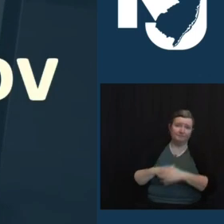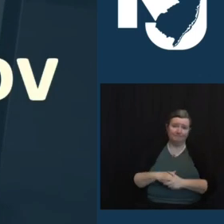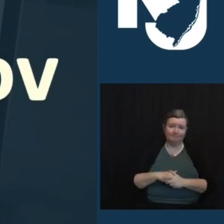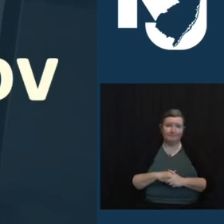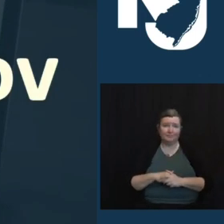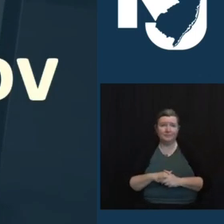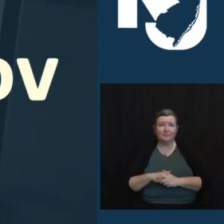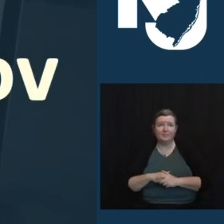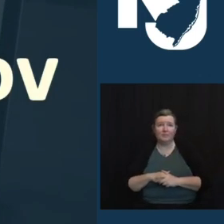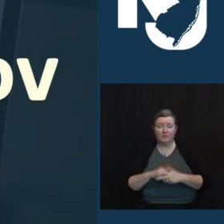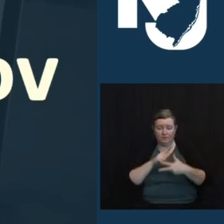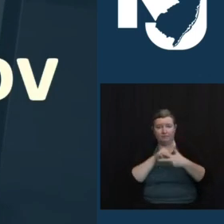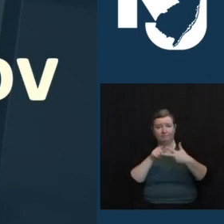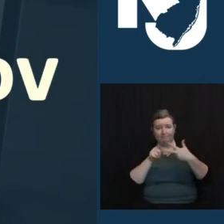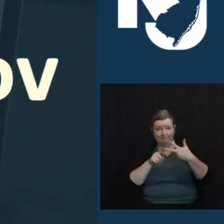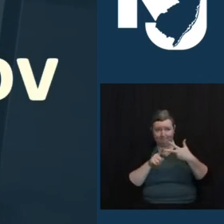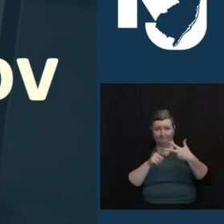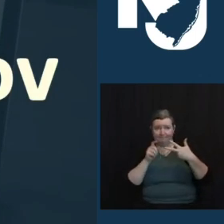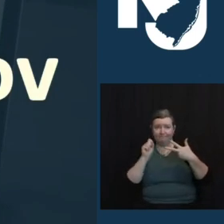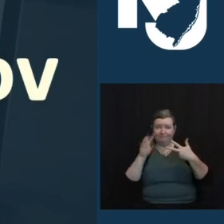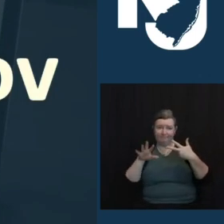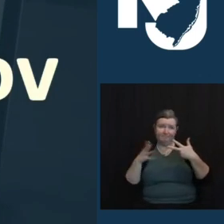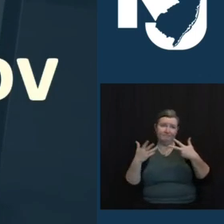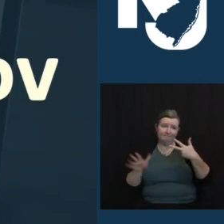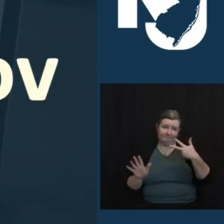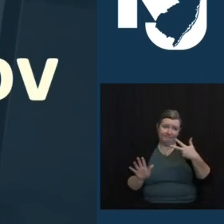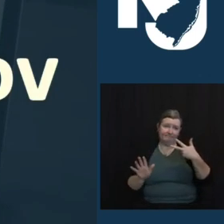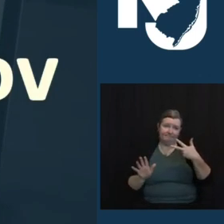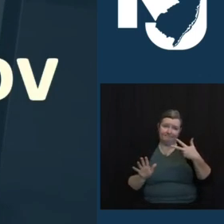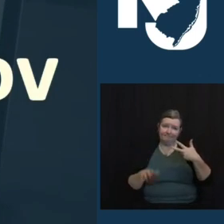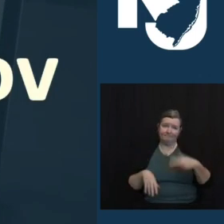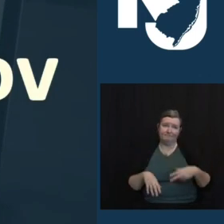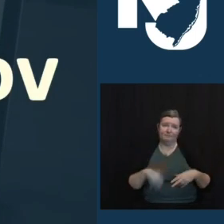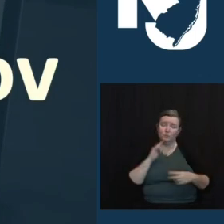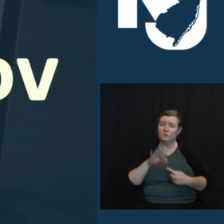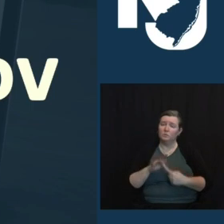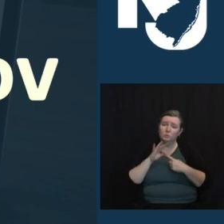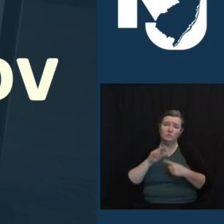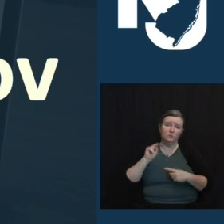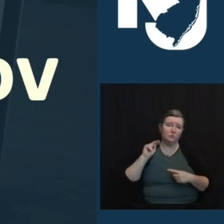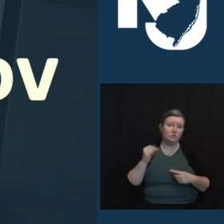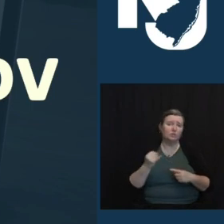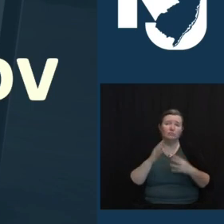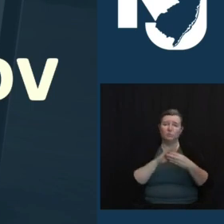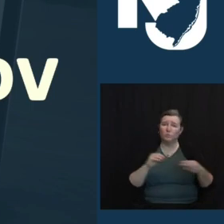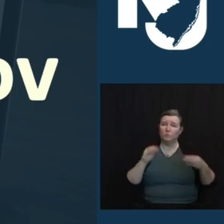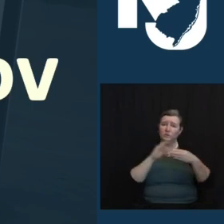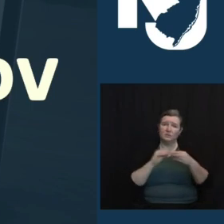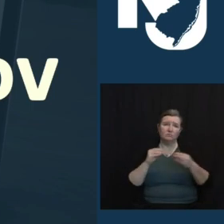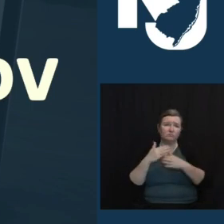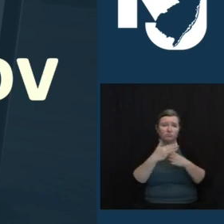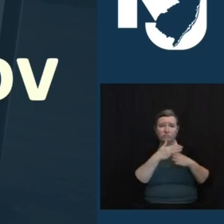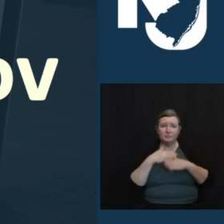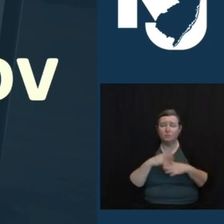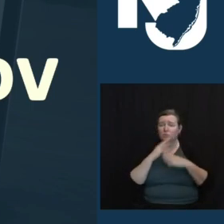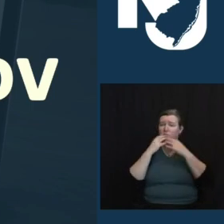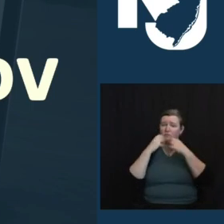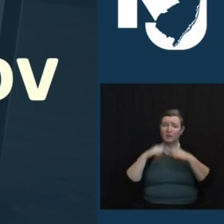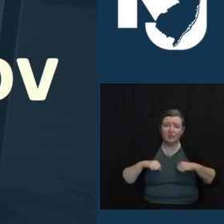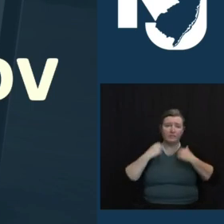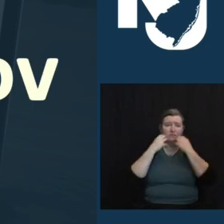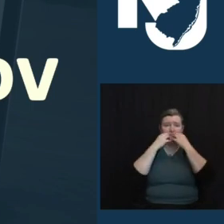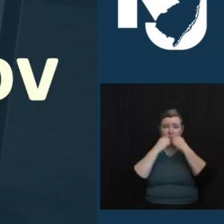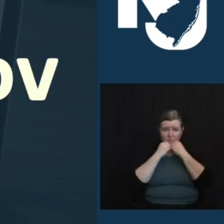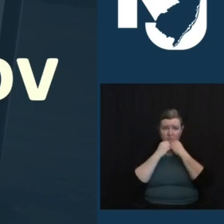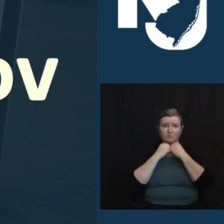more uniquely Jersey stories, 3 more lives worth remembering, not just today, but always. I